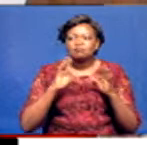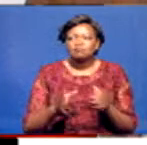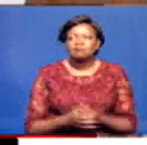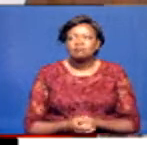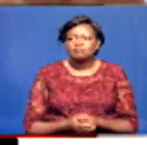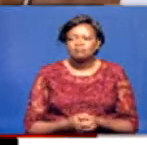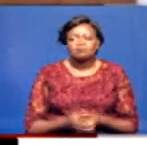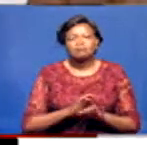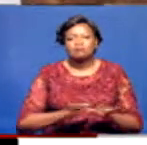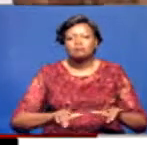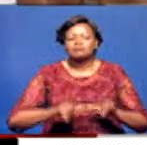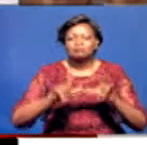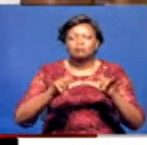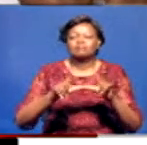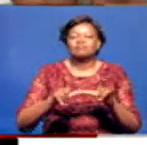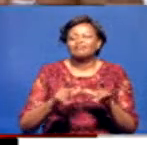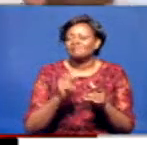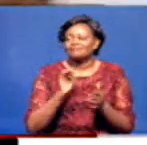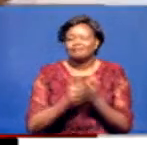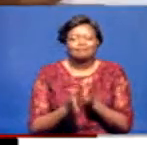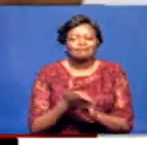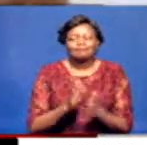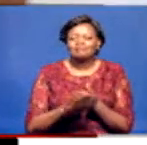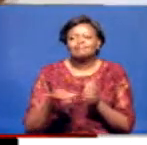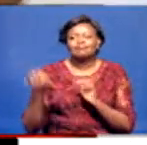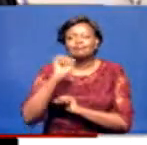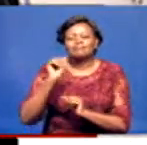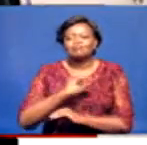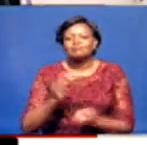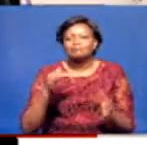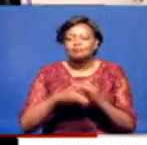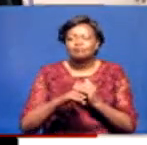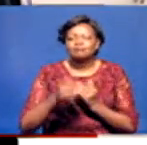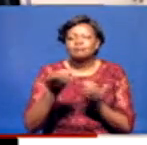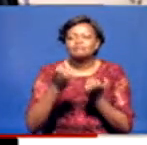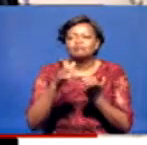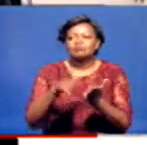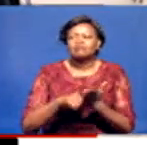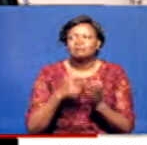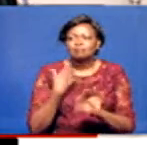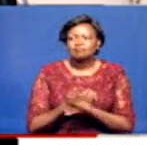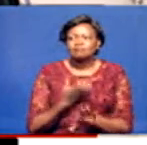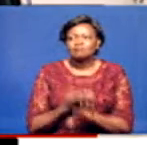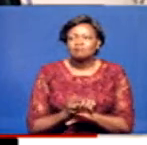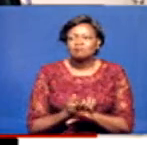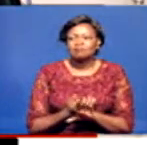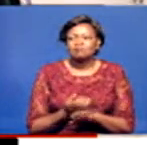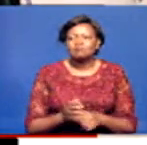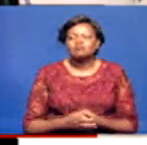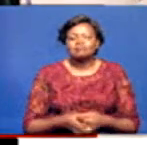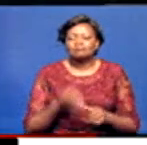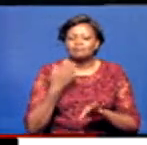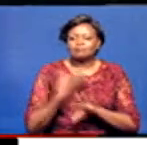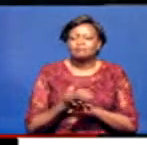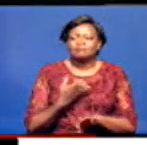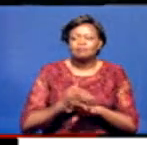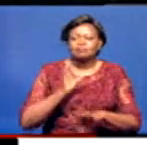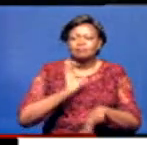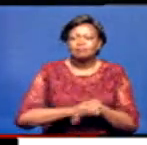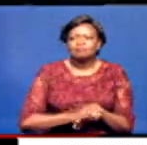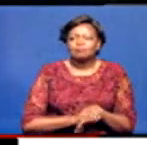mahali, hauna logbook mahali, to access a business loan inakuwa very hard. It has been very hard to get